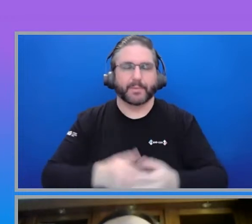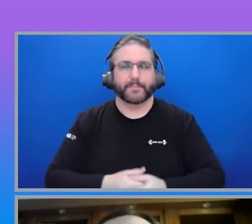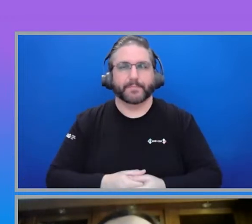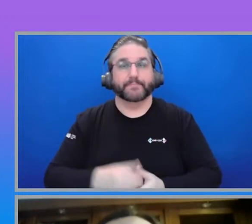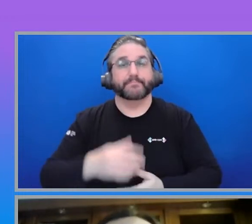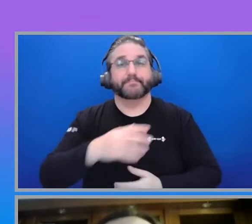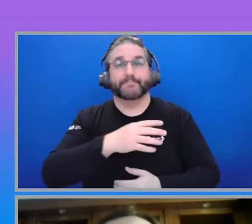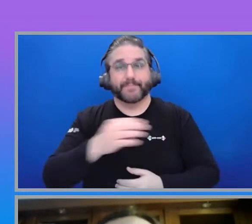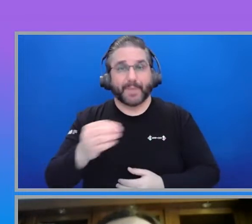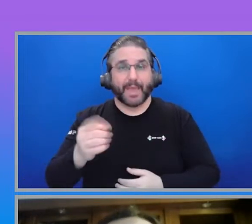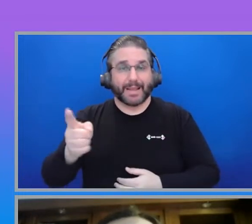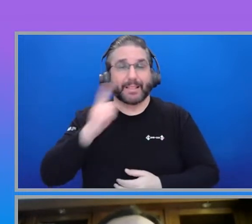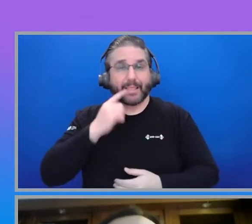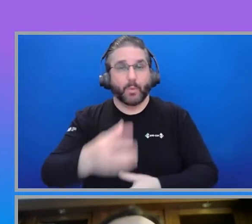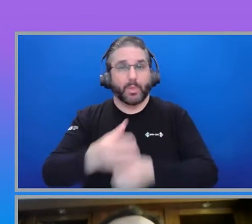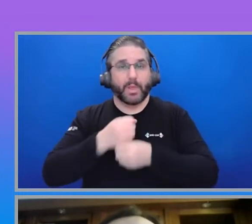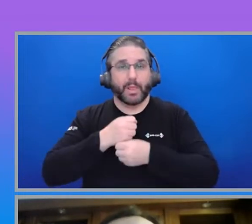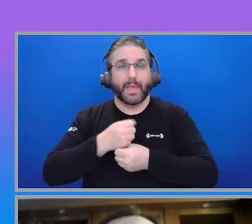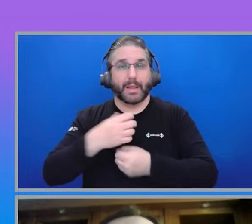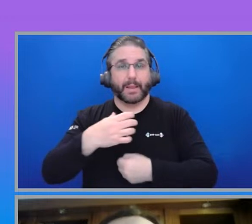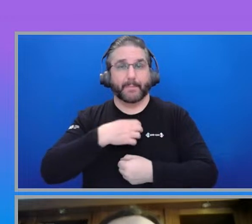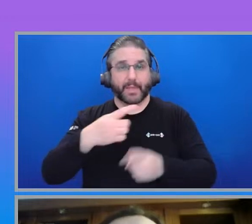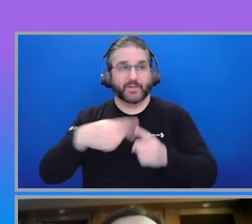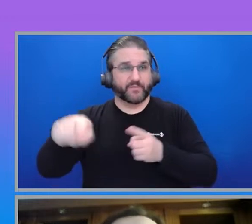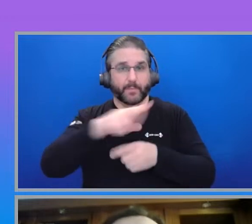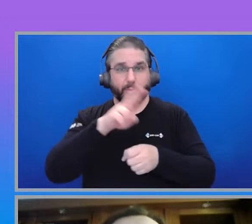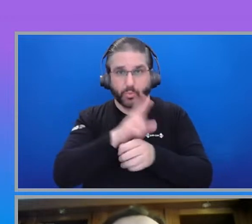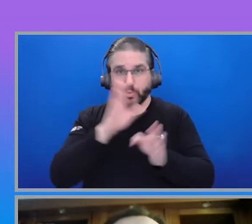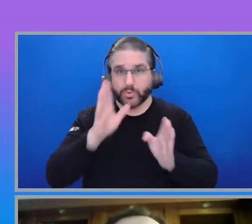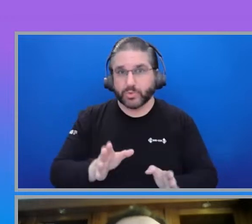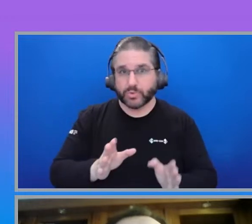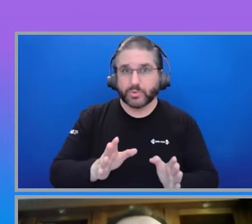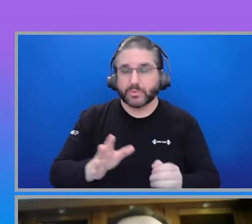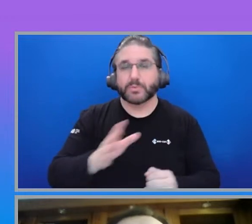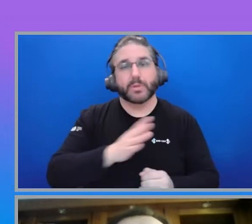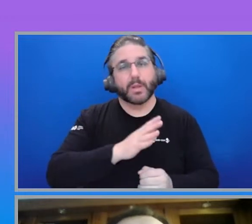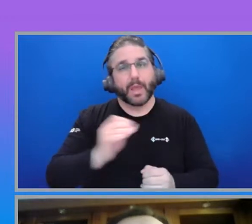receive complaints from users, and put also